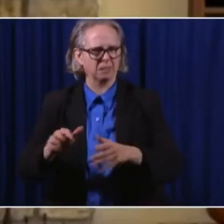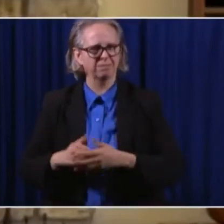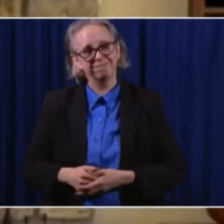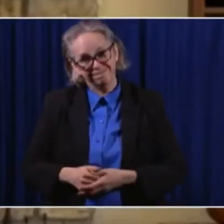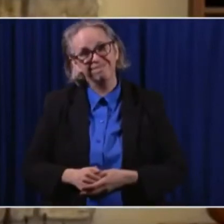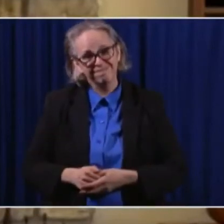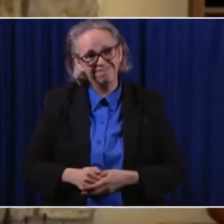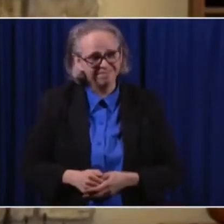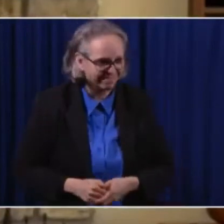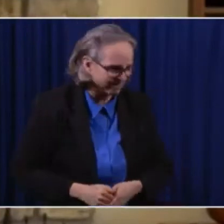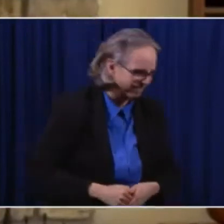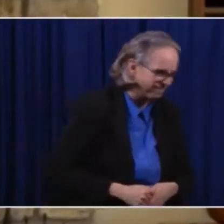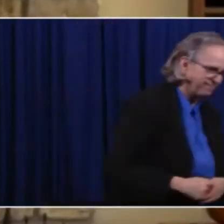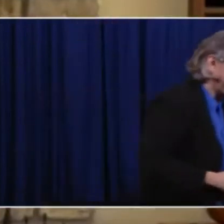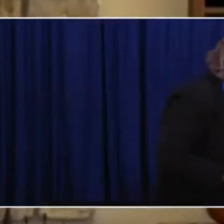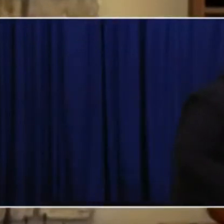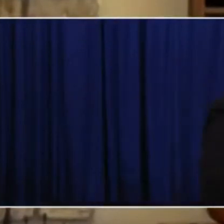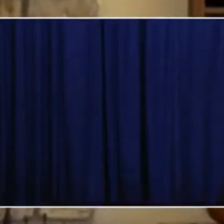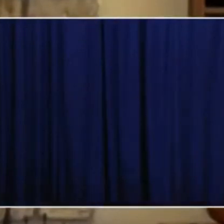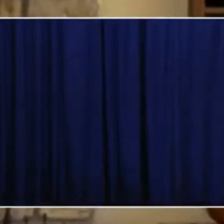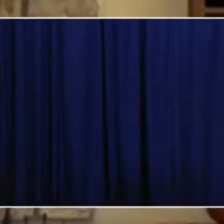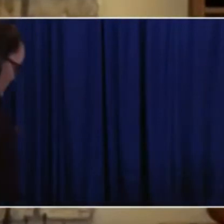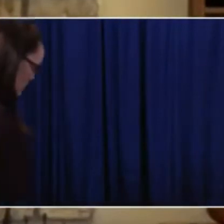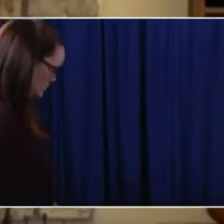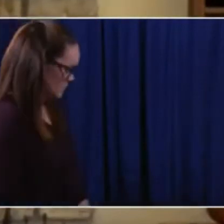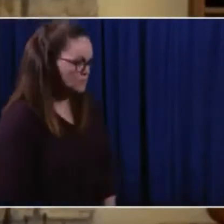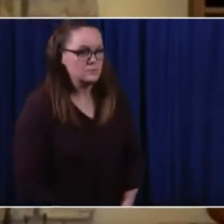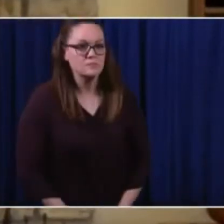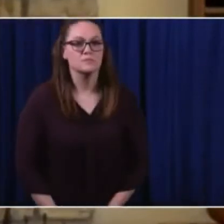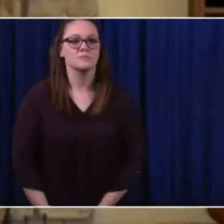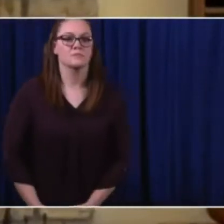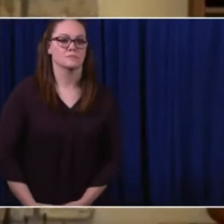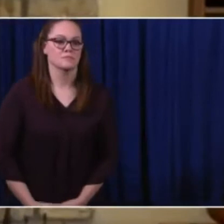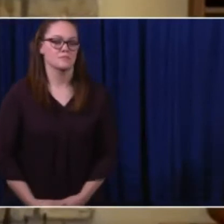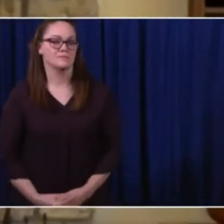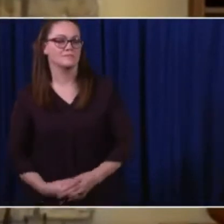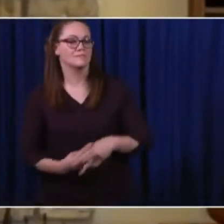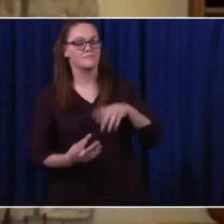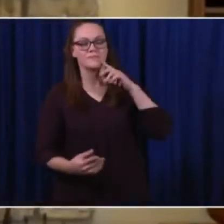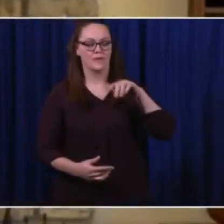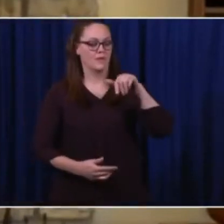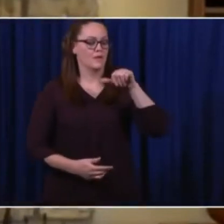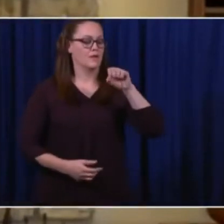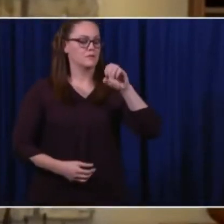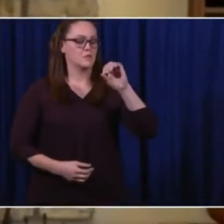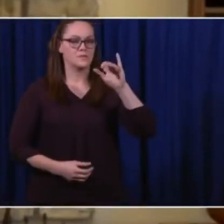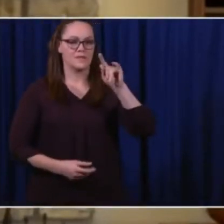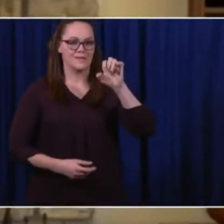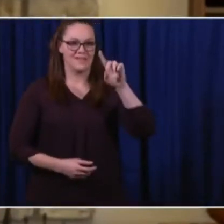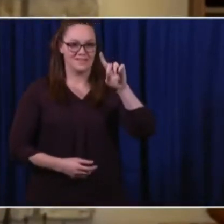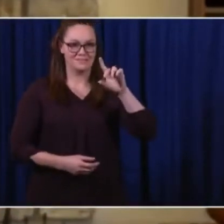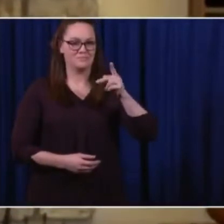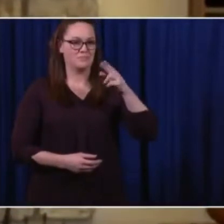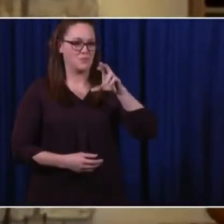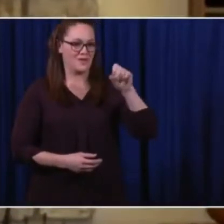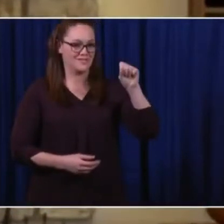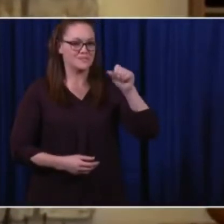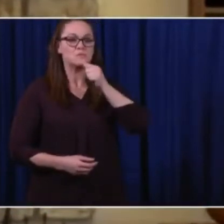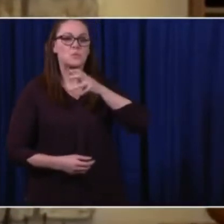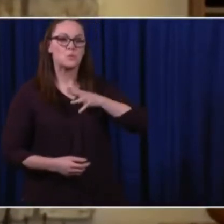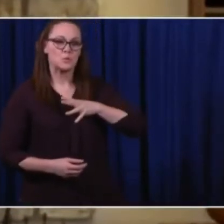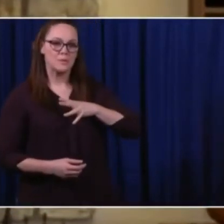Next question is from Farnoosh Amiri at the Associated Press. Hi, Governor. Thanks a lot for taking the time today.